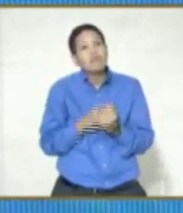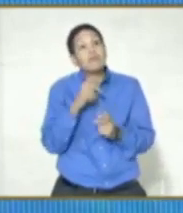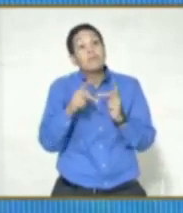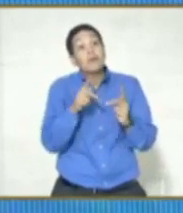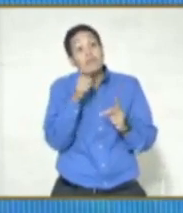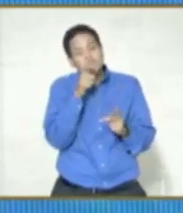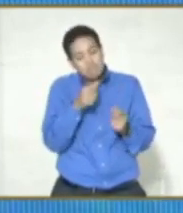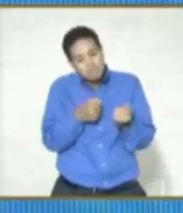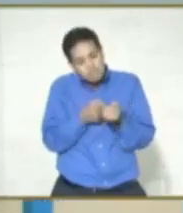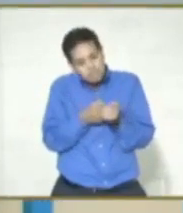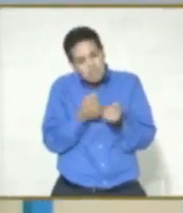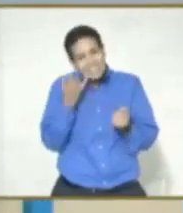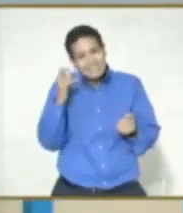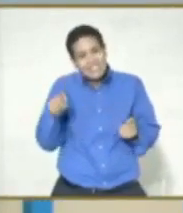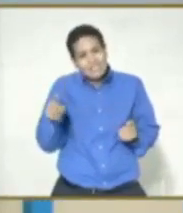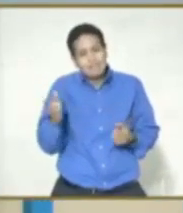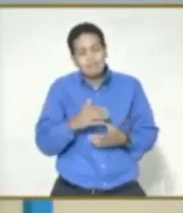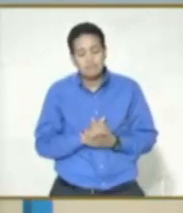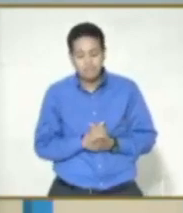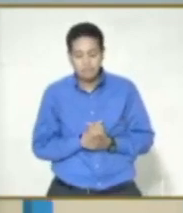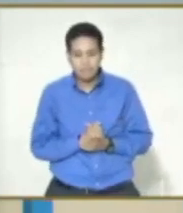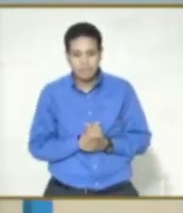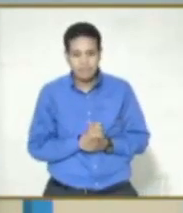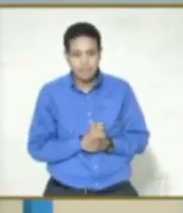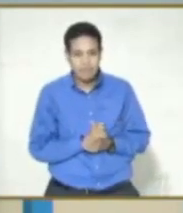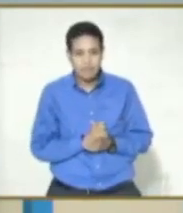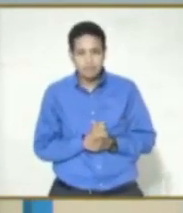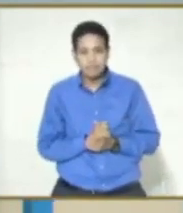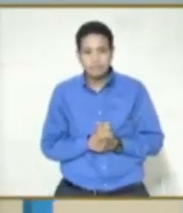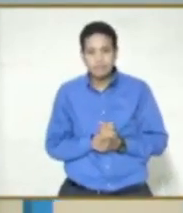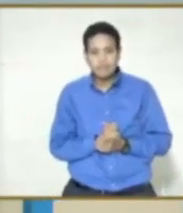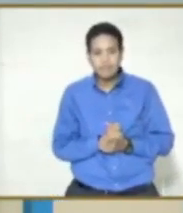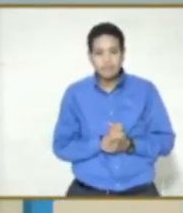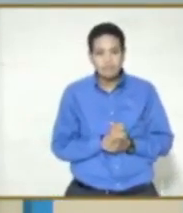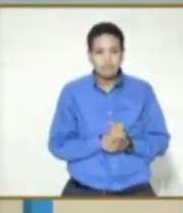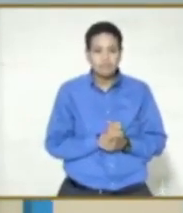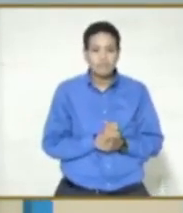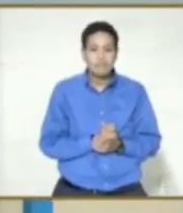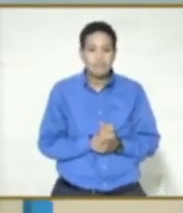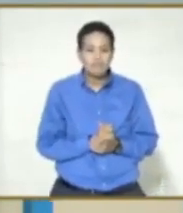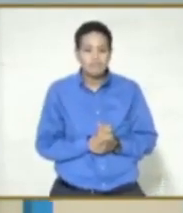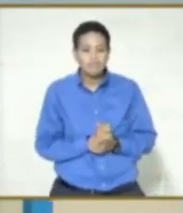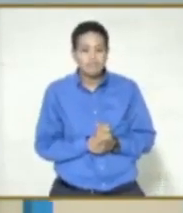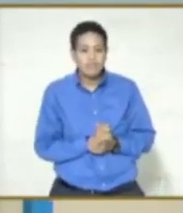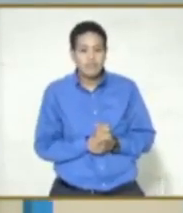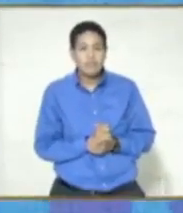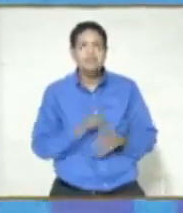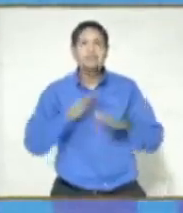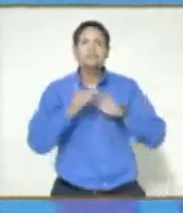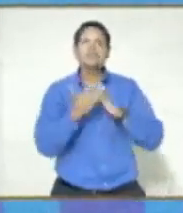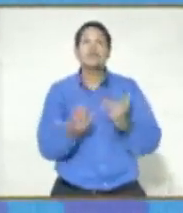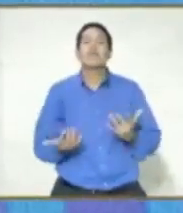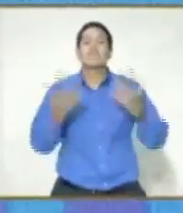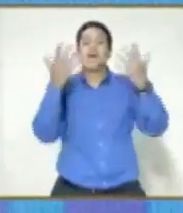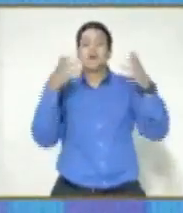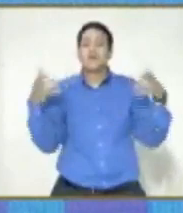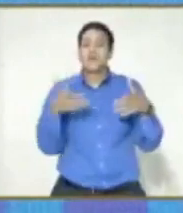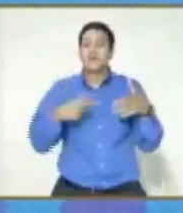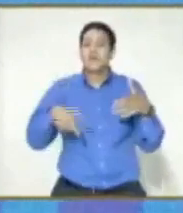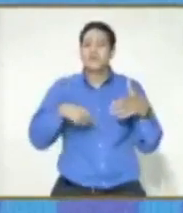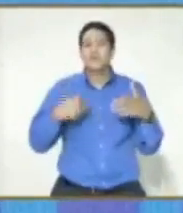effectively. And let me just also follow up on that. The Jamaica Fire Brigade has a